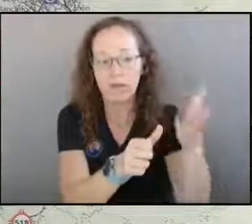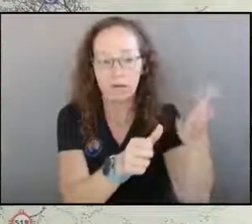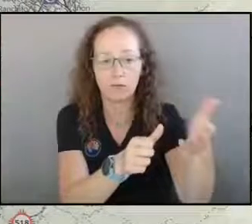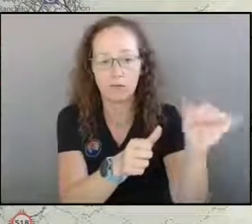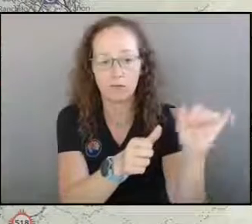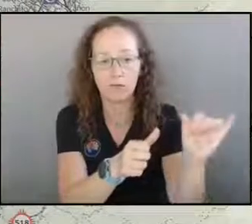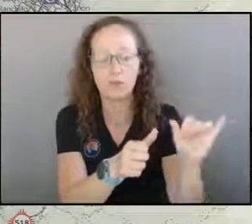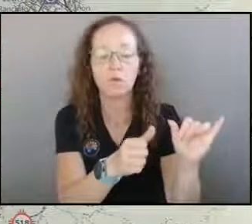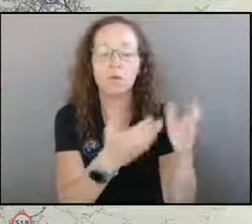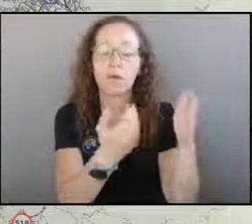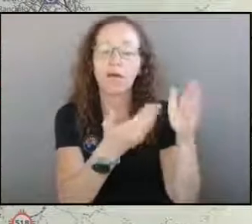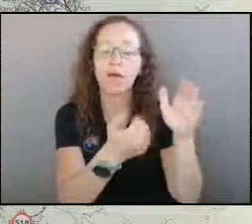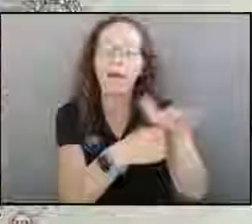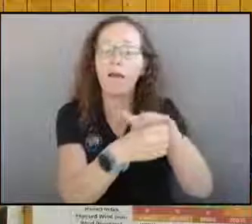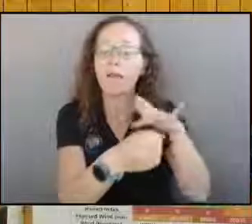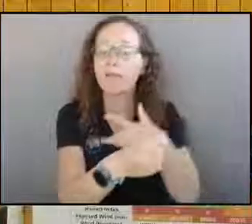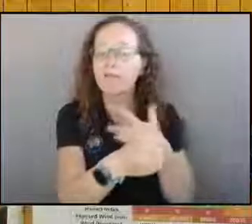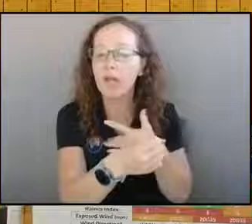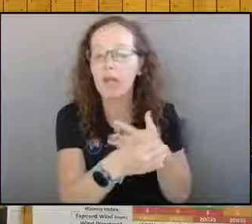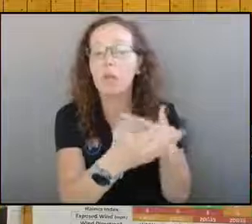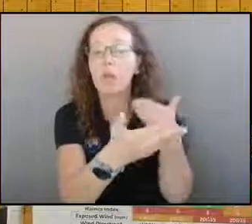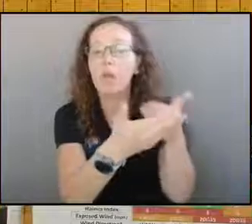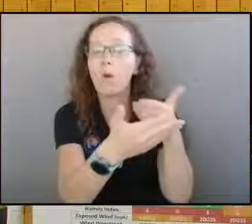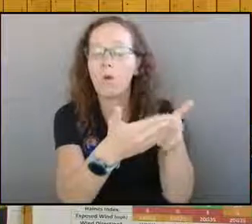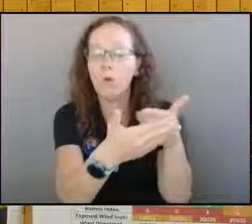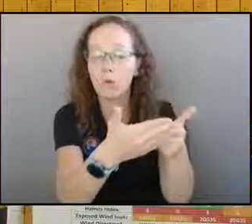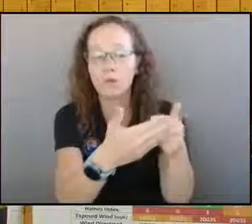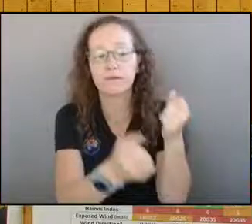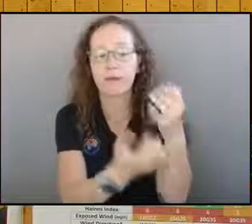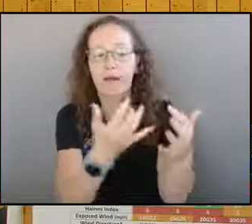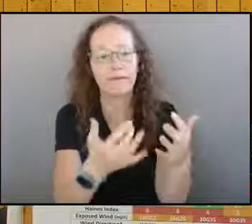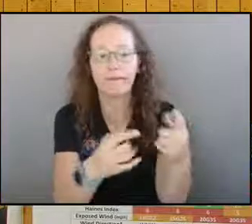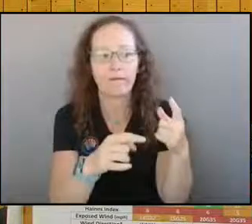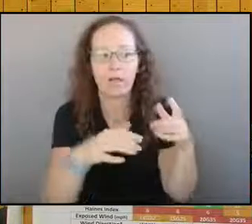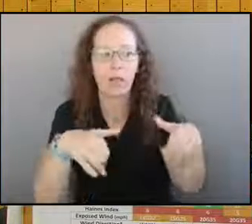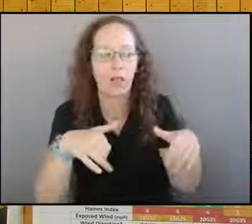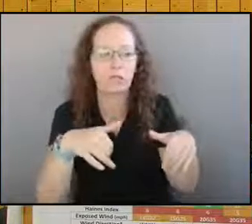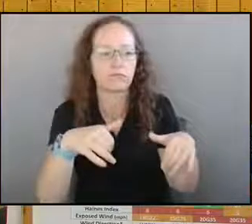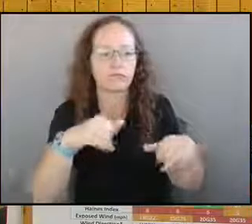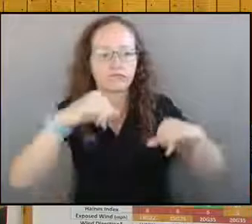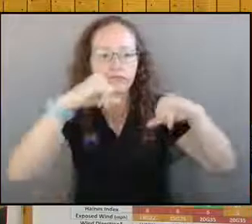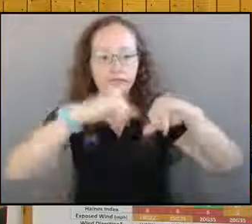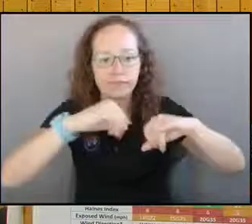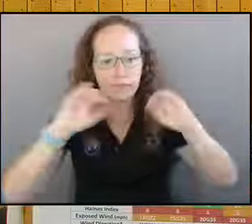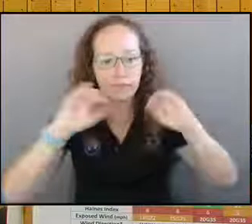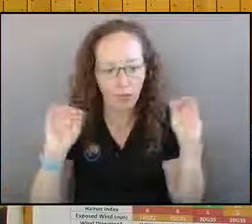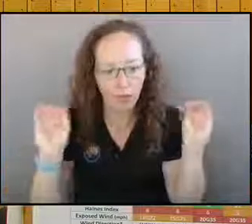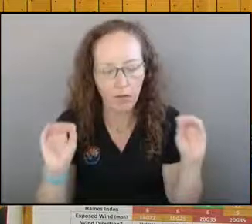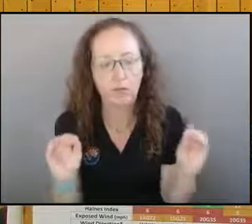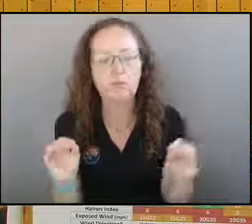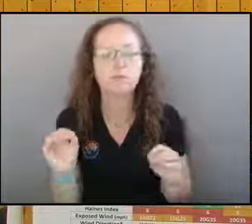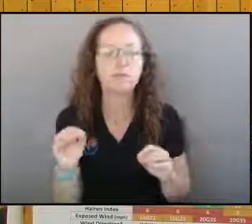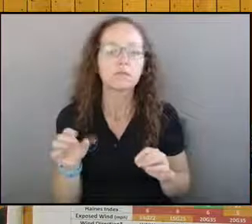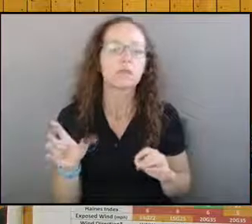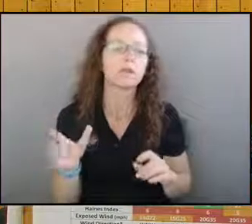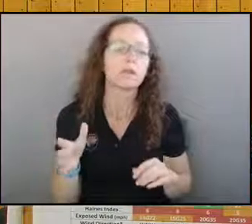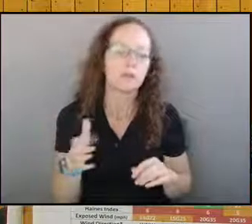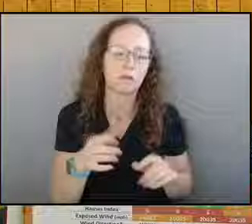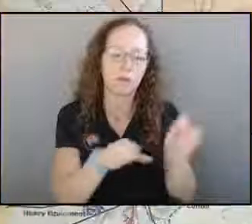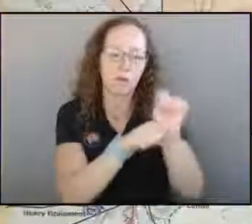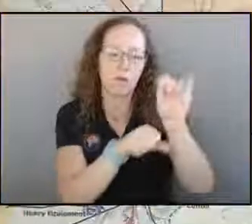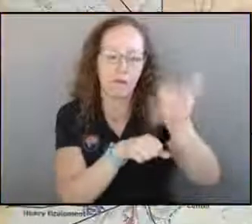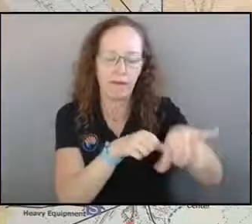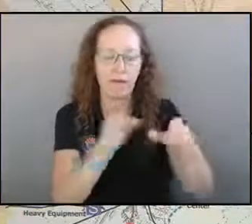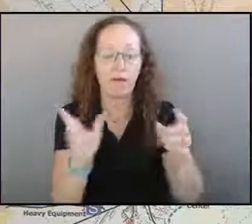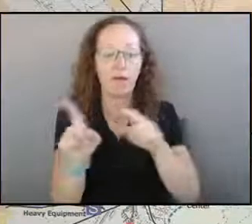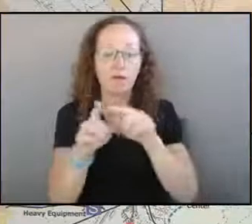is uncontained. In addition to that, we've been working up here on the north end, coming off